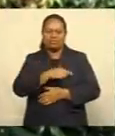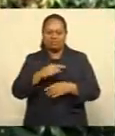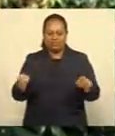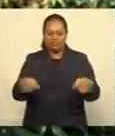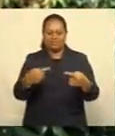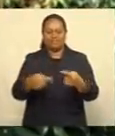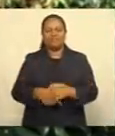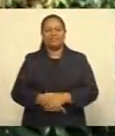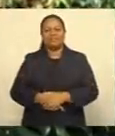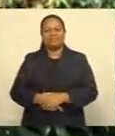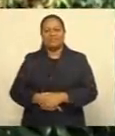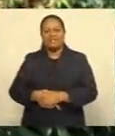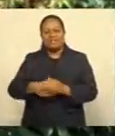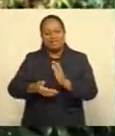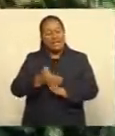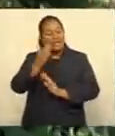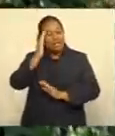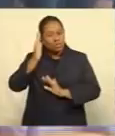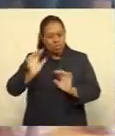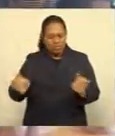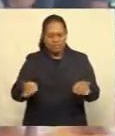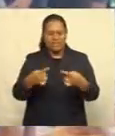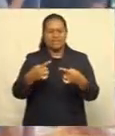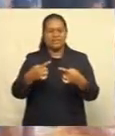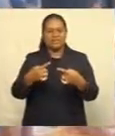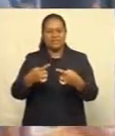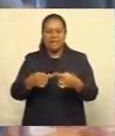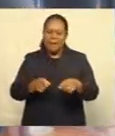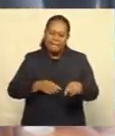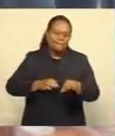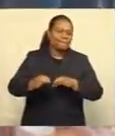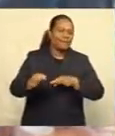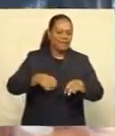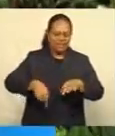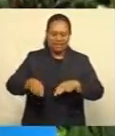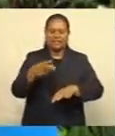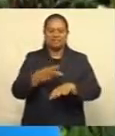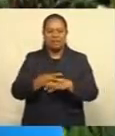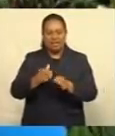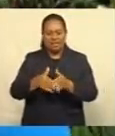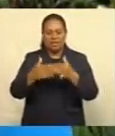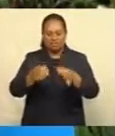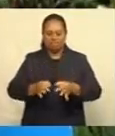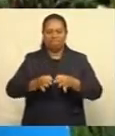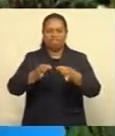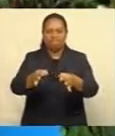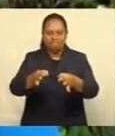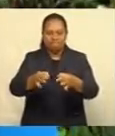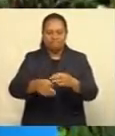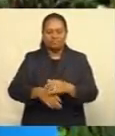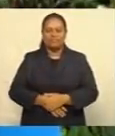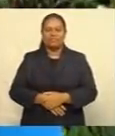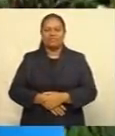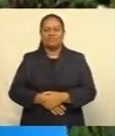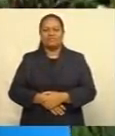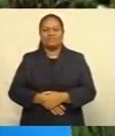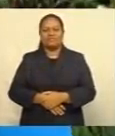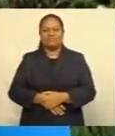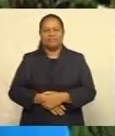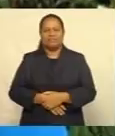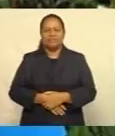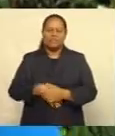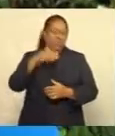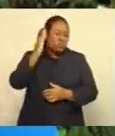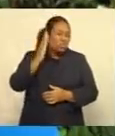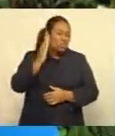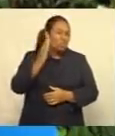the Fiji Secondary Schools competition planned for this month will also be moved. We've moved our competitions, the schools have